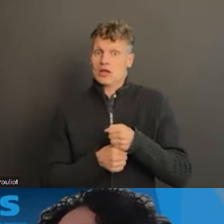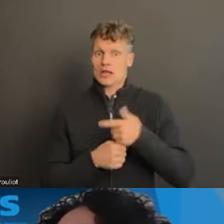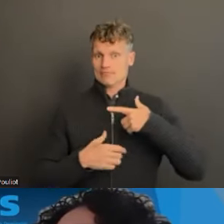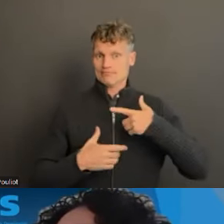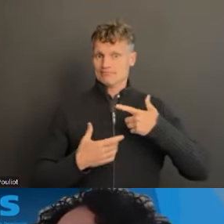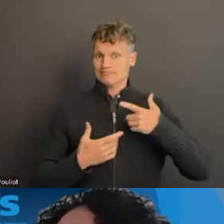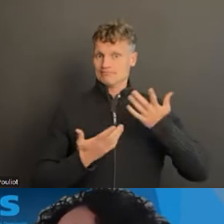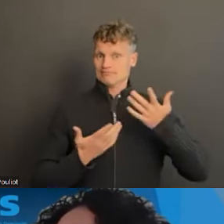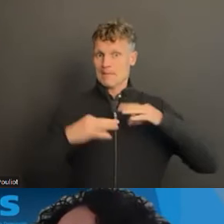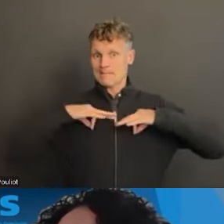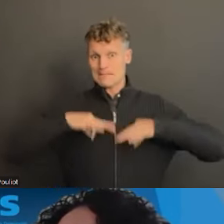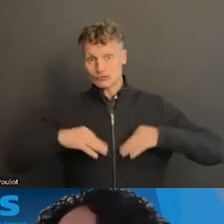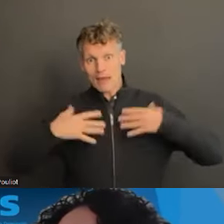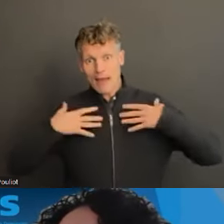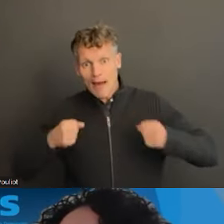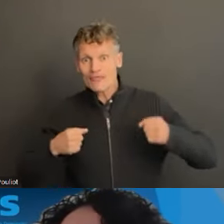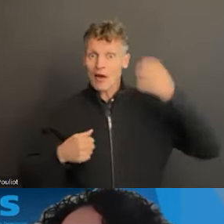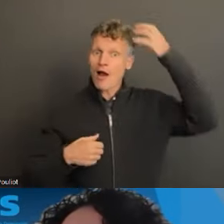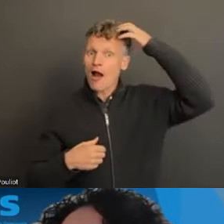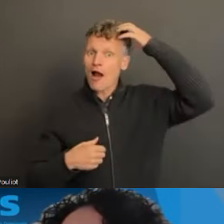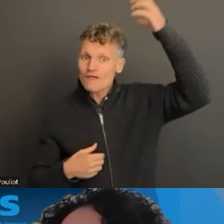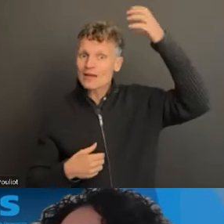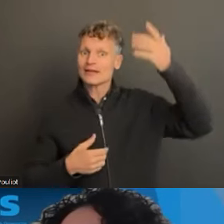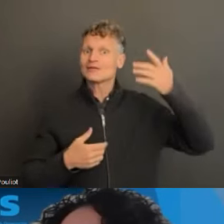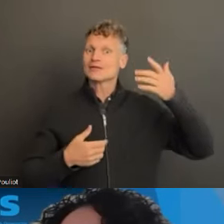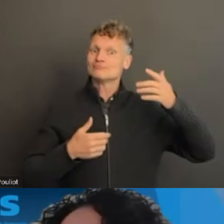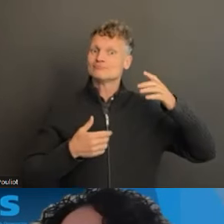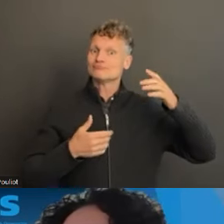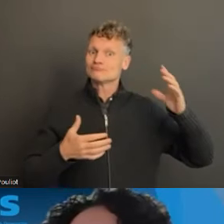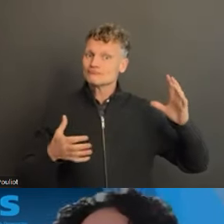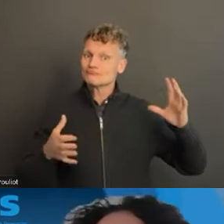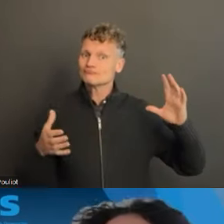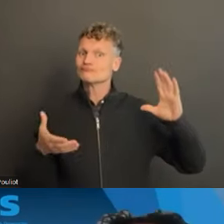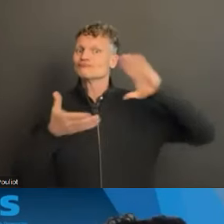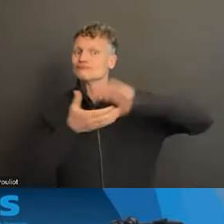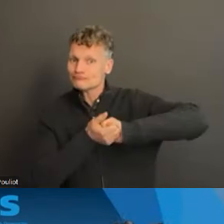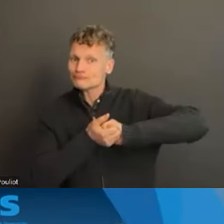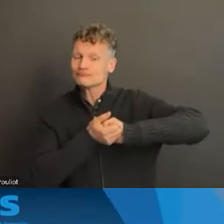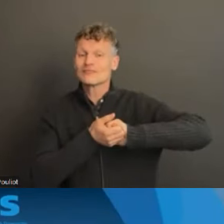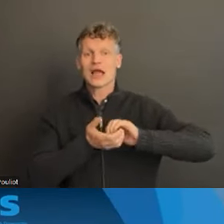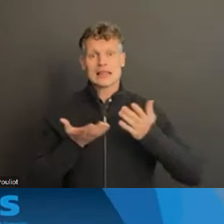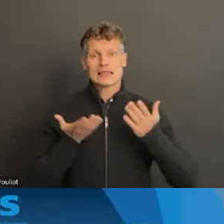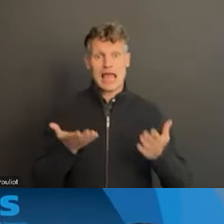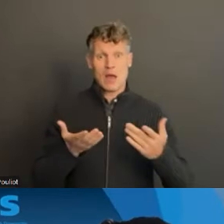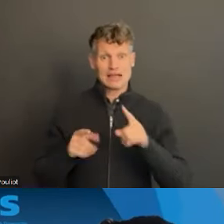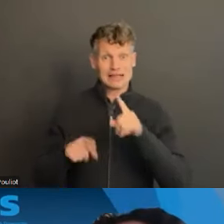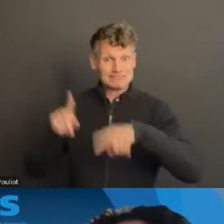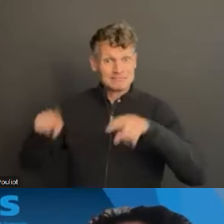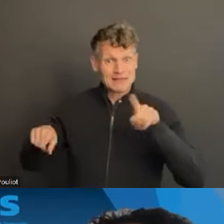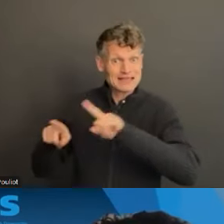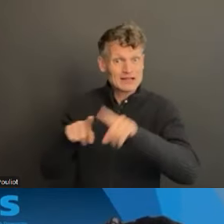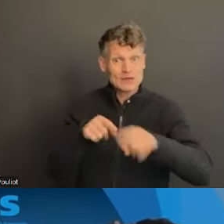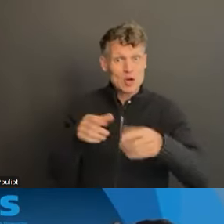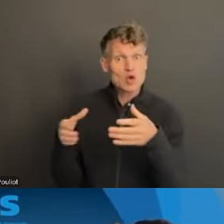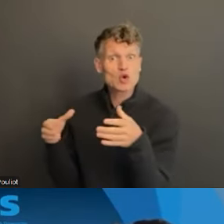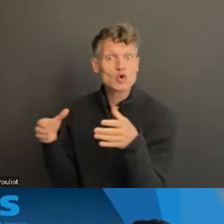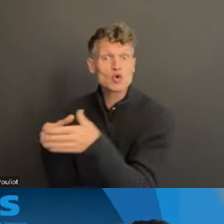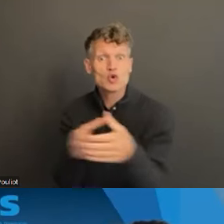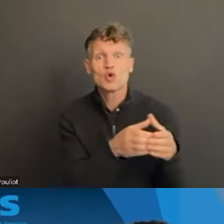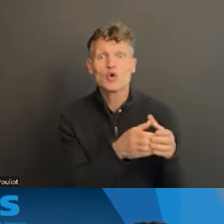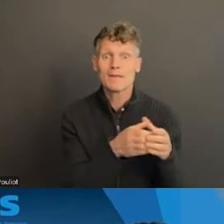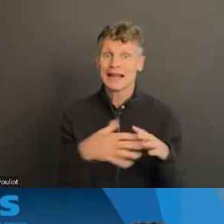Health, putting together all the groups, how we can now engage those groups outside of the Ministry of Health that